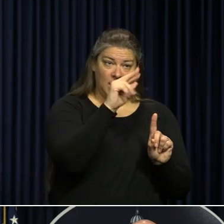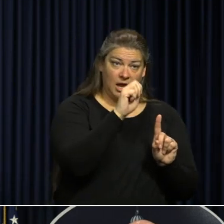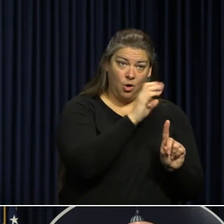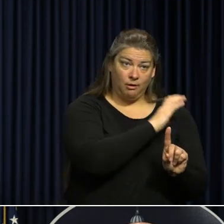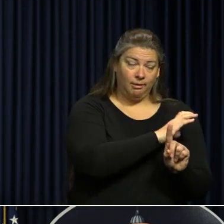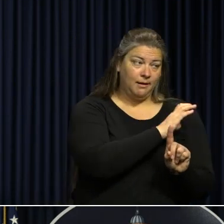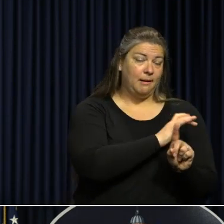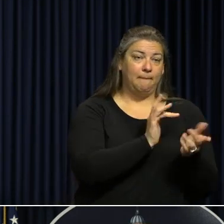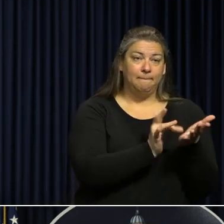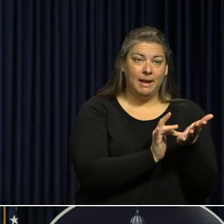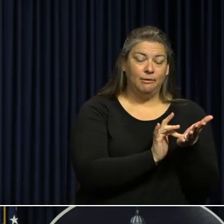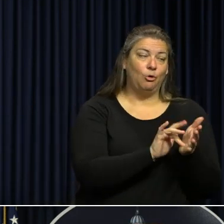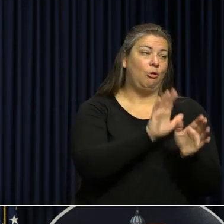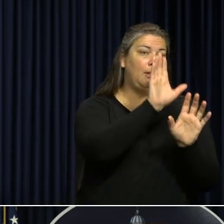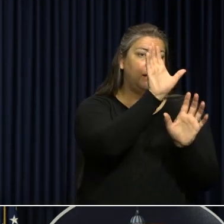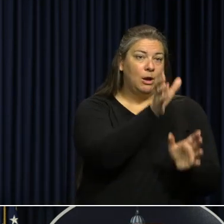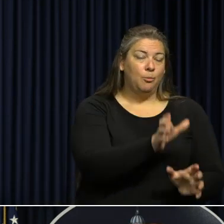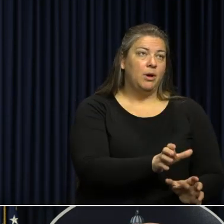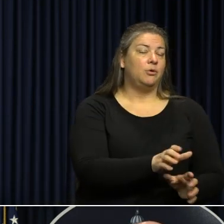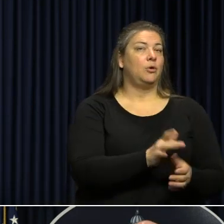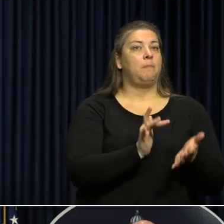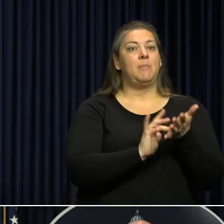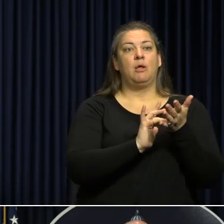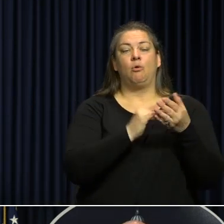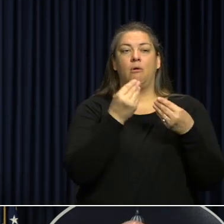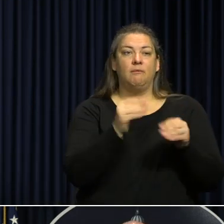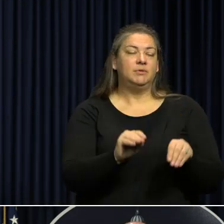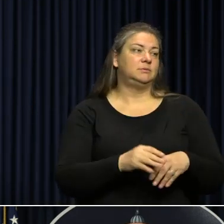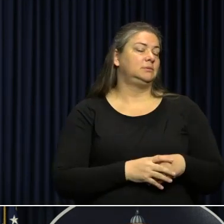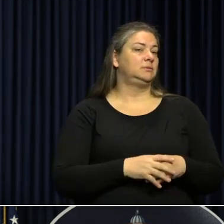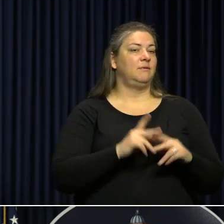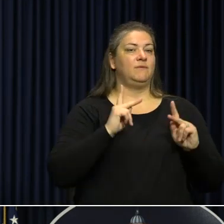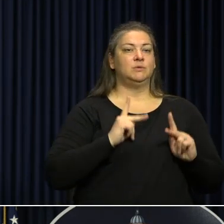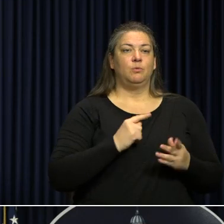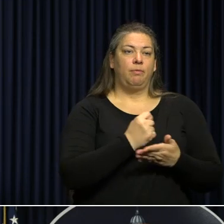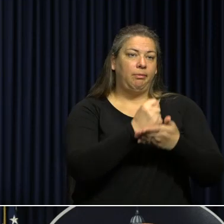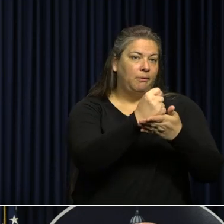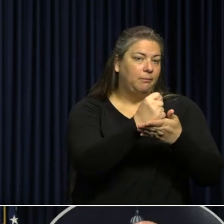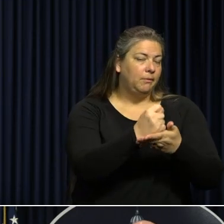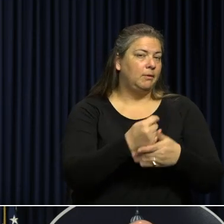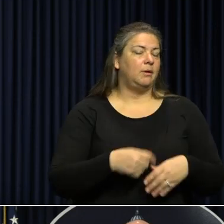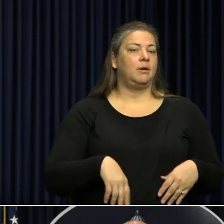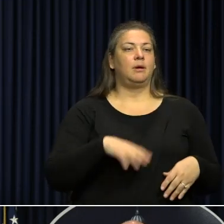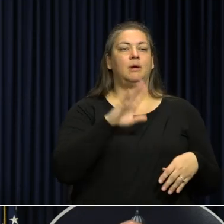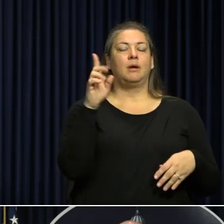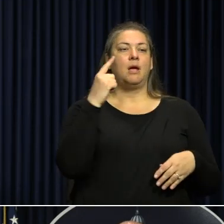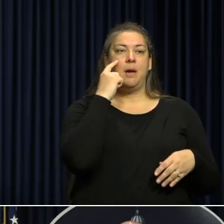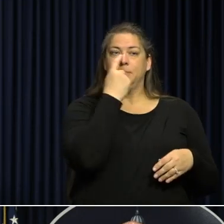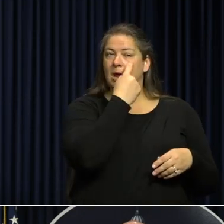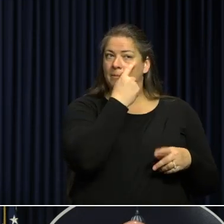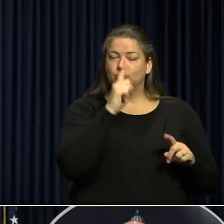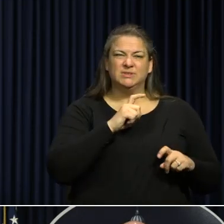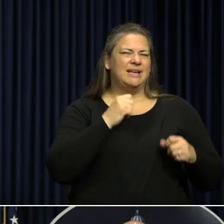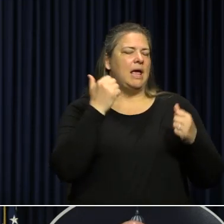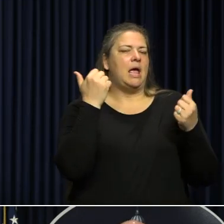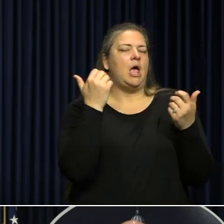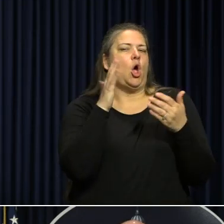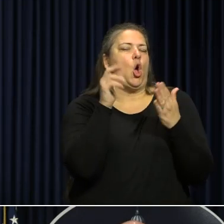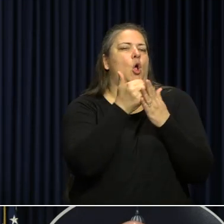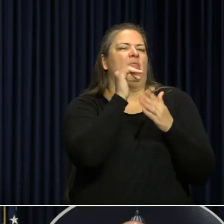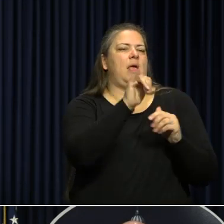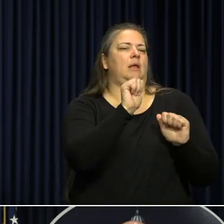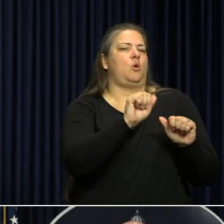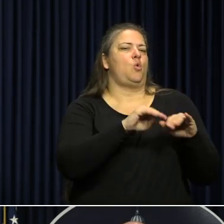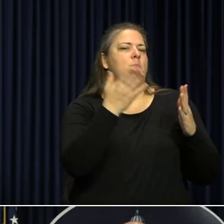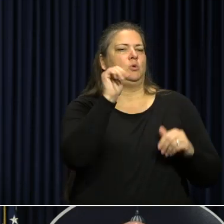clinics, chiropractic, medical offices, physical therapy, optometrists, all can open tomorrow. And I'm